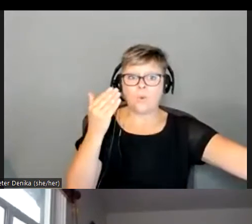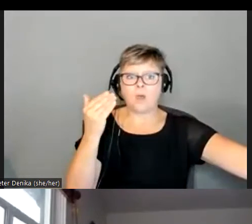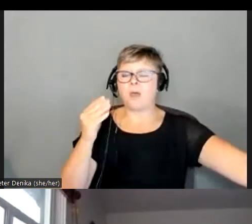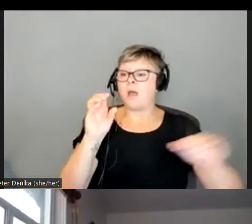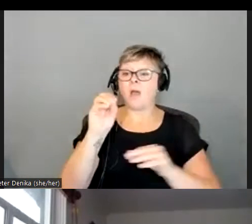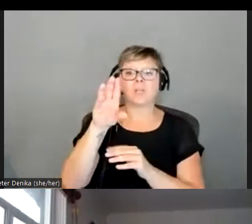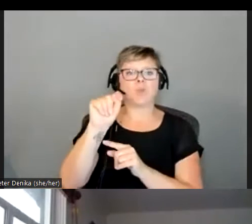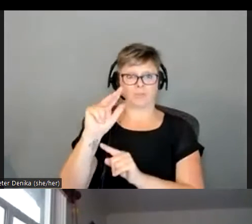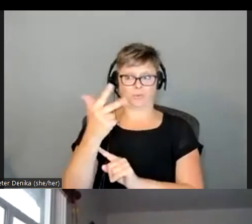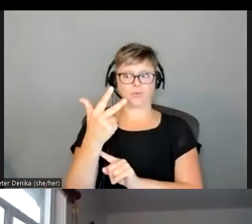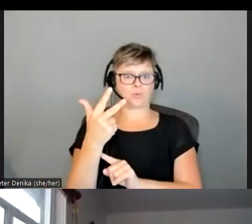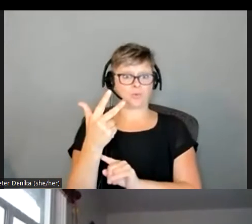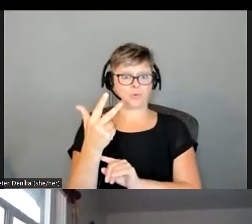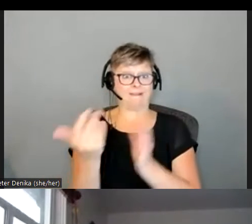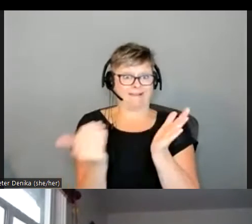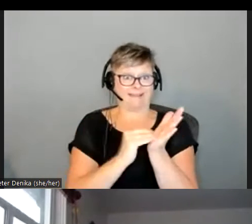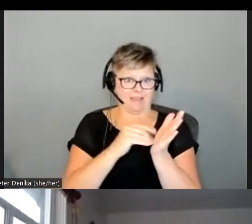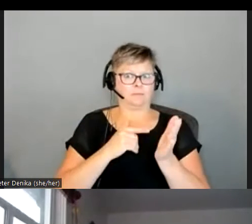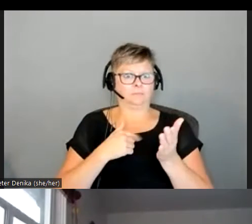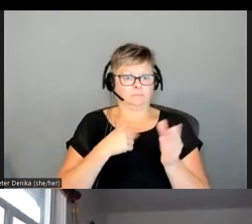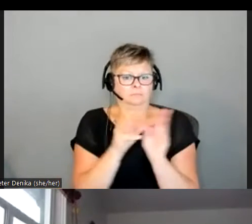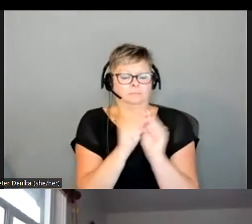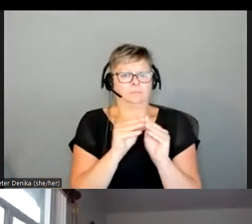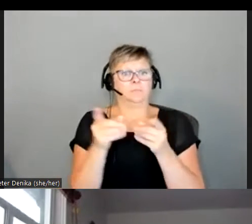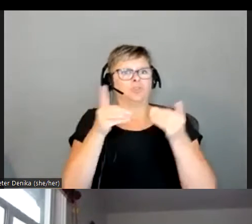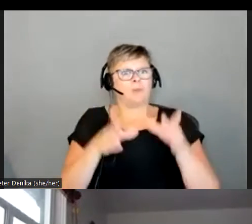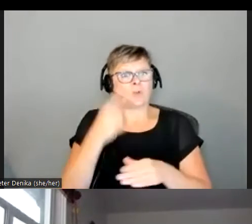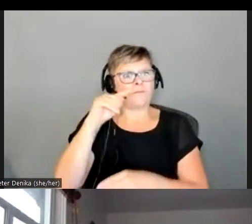I have a meeting with the director of the 519